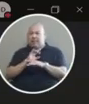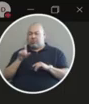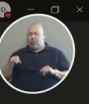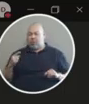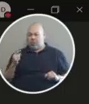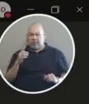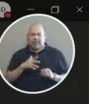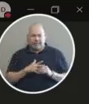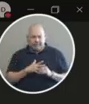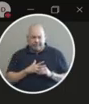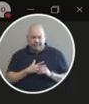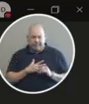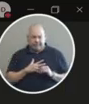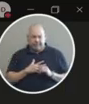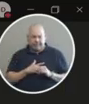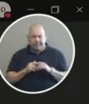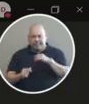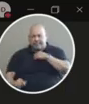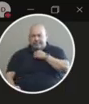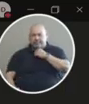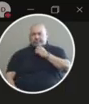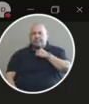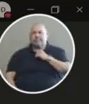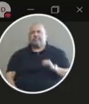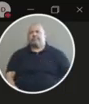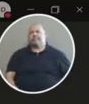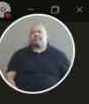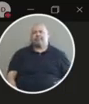well, City Attorney Neiman?